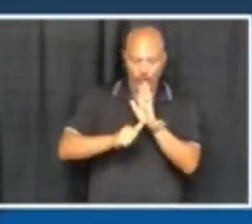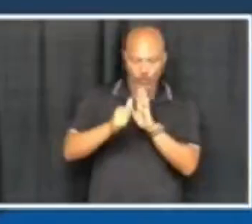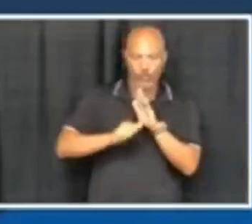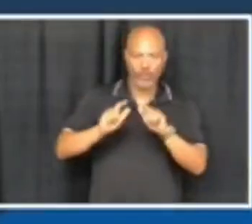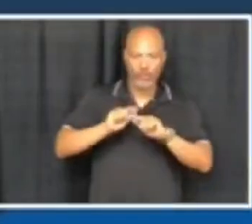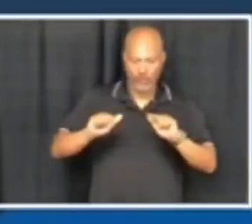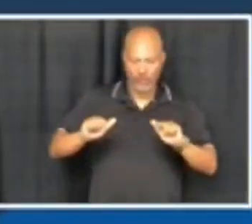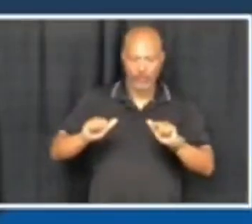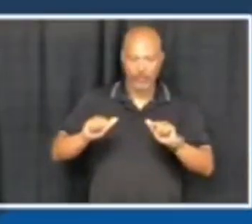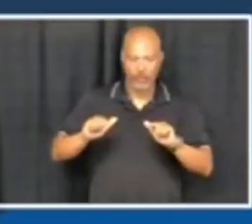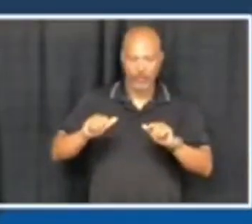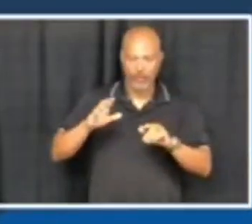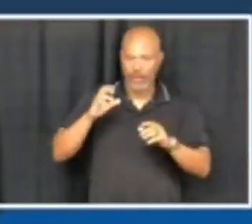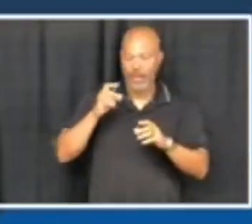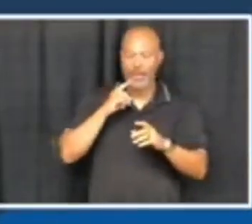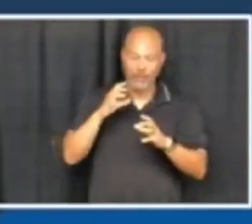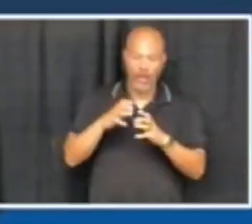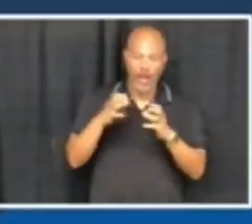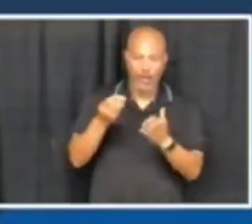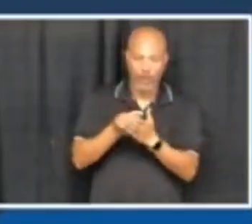stuff. So it's a cash cow.